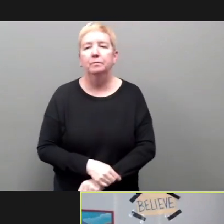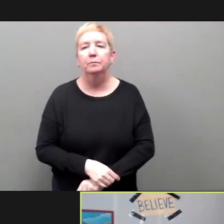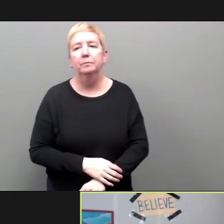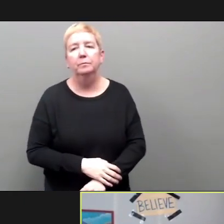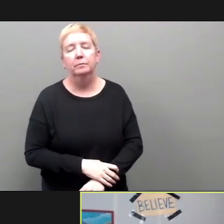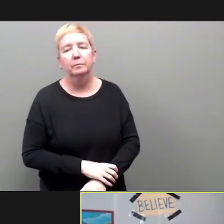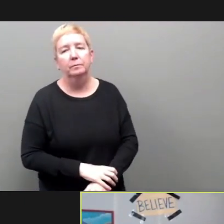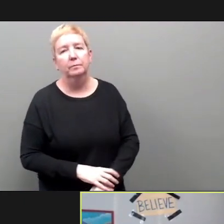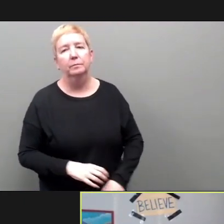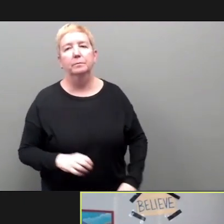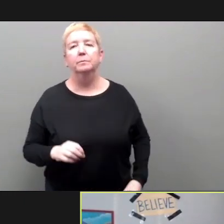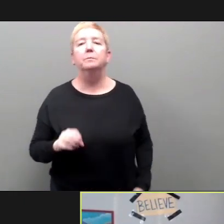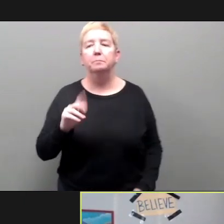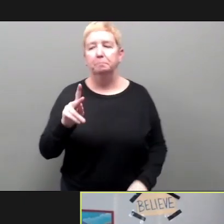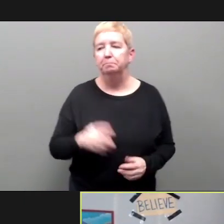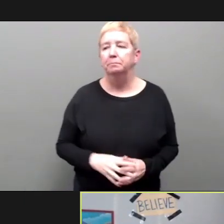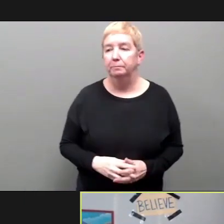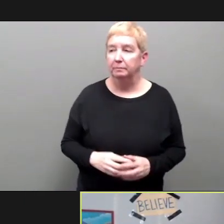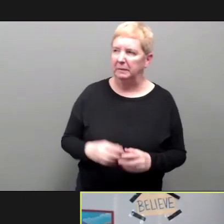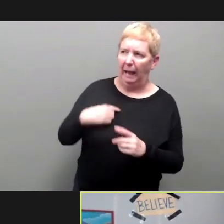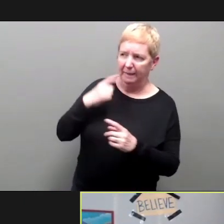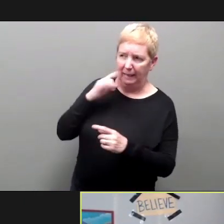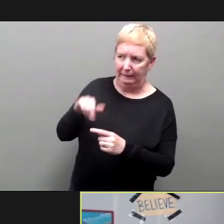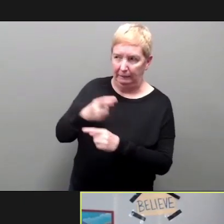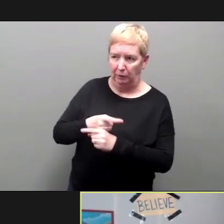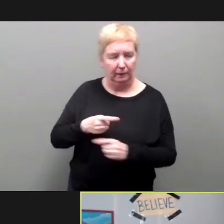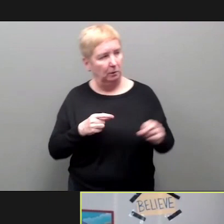I think so. Okay.